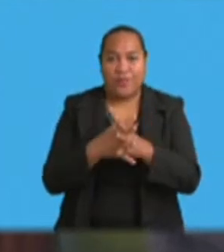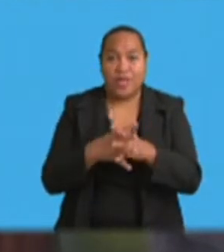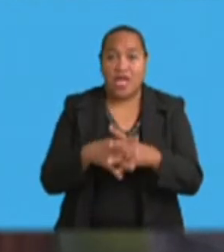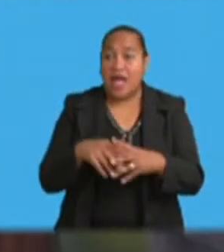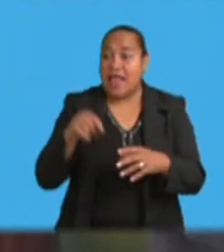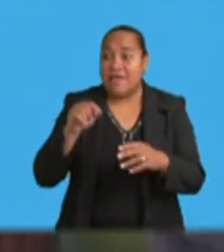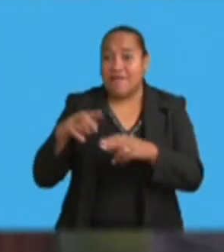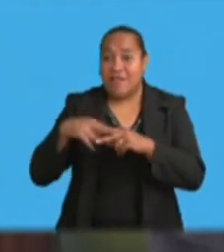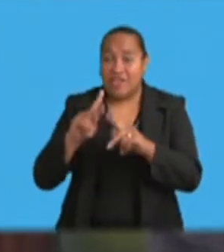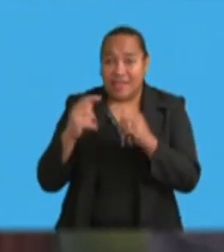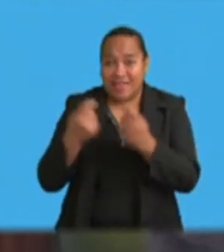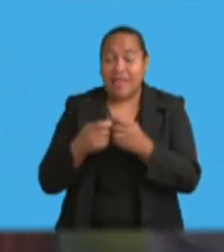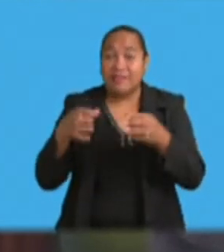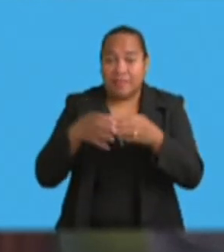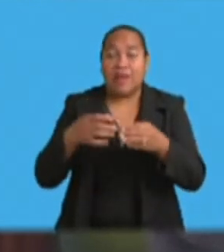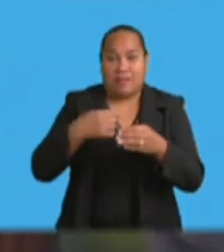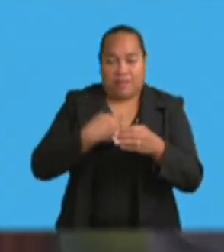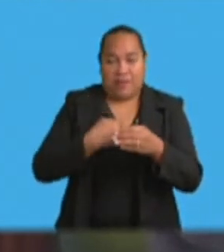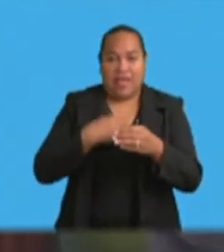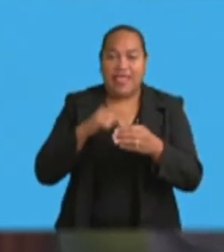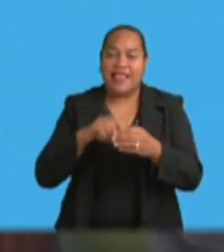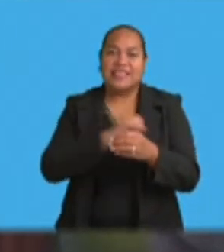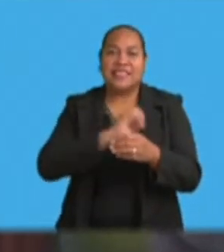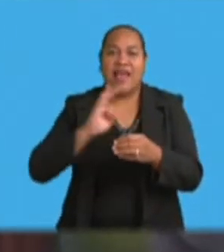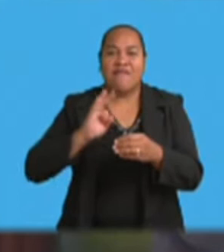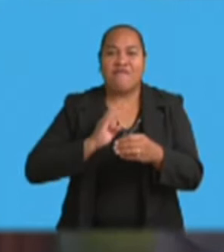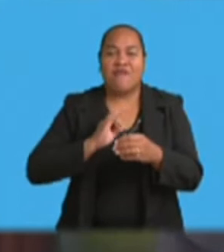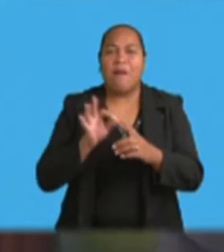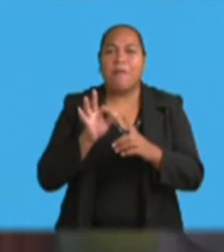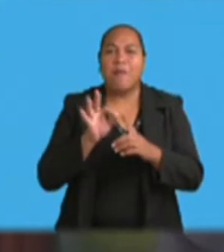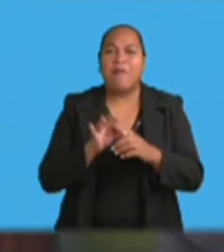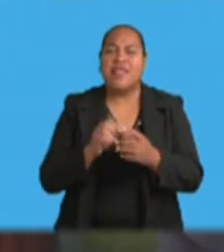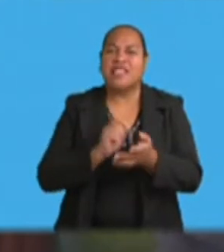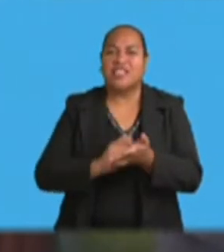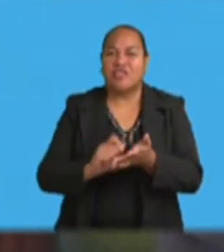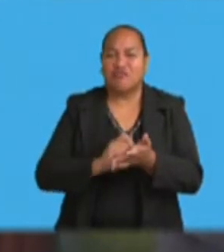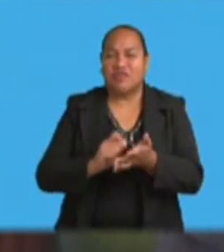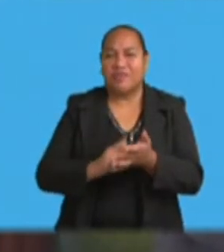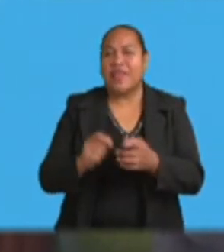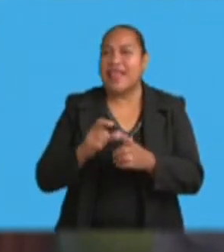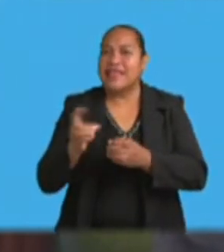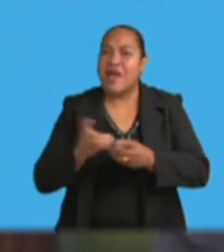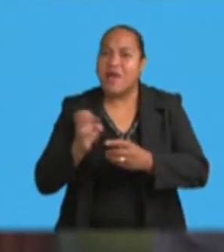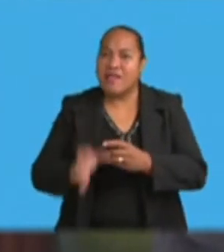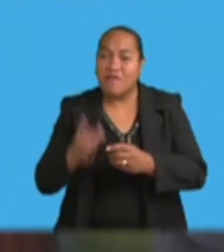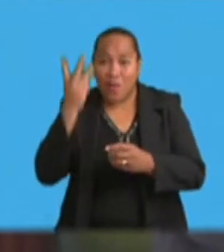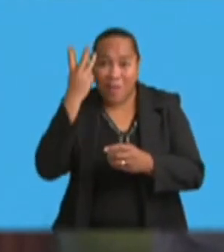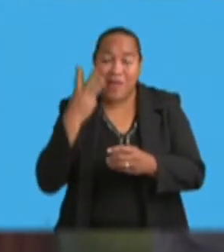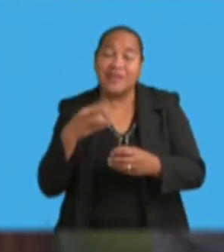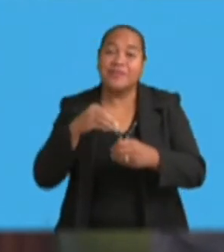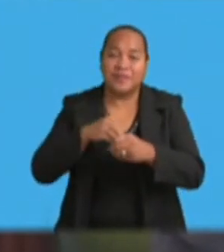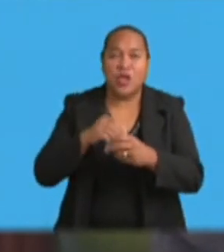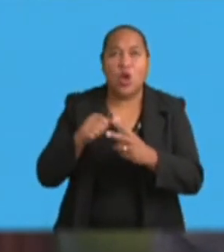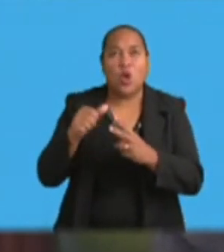comprising of myself and the staff, permanent secretary, and also the director women, including